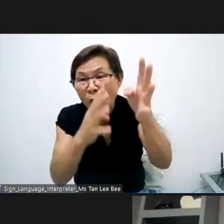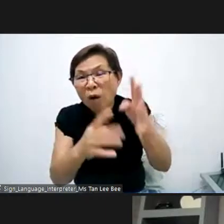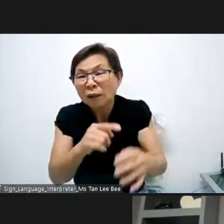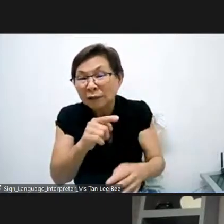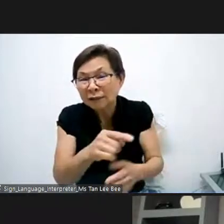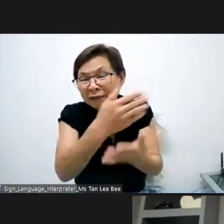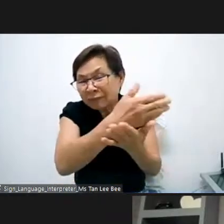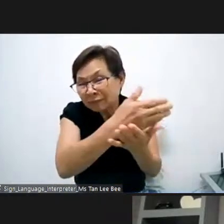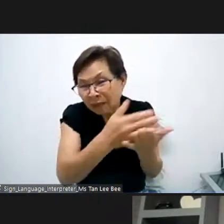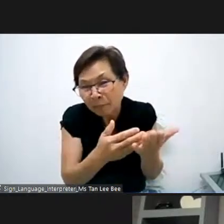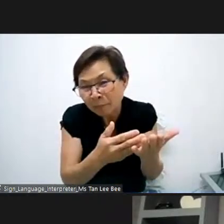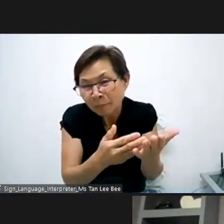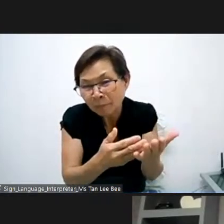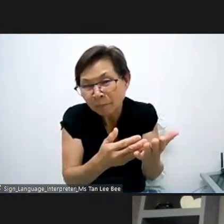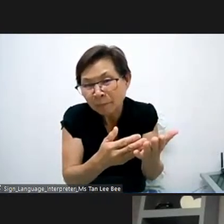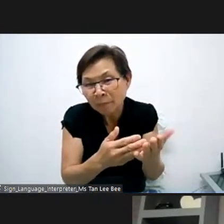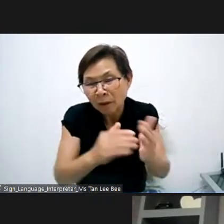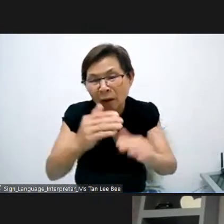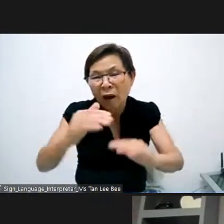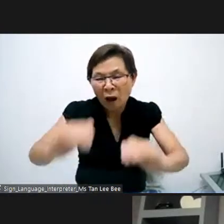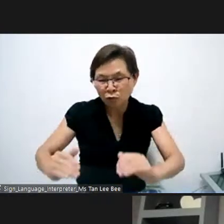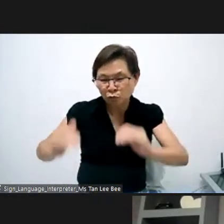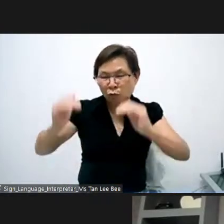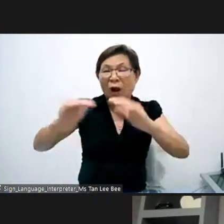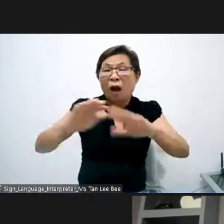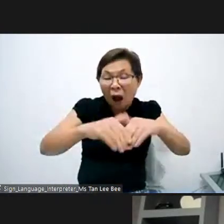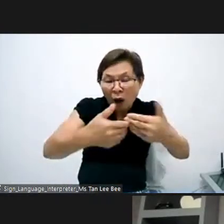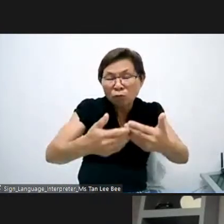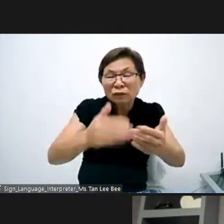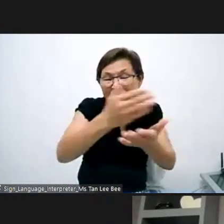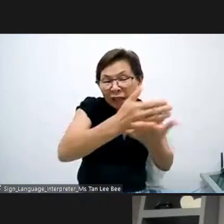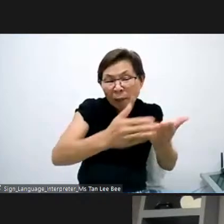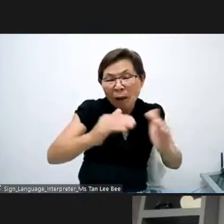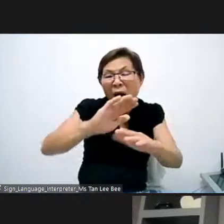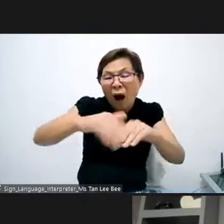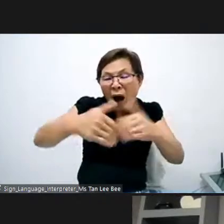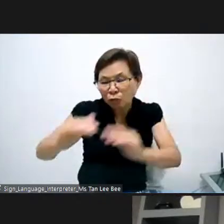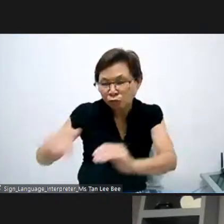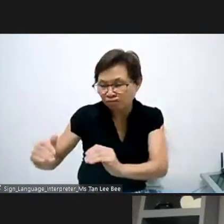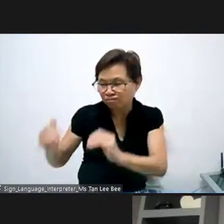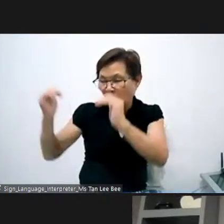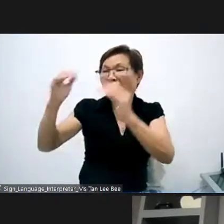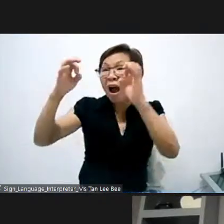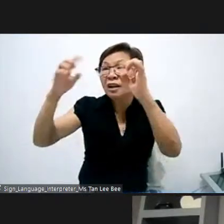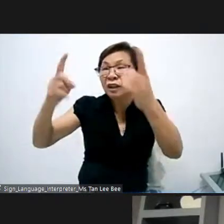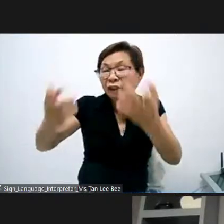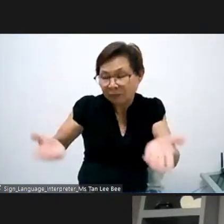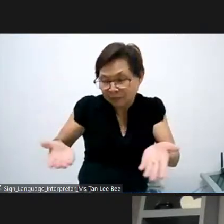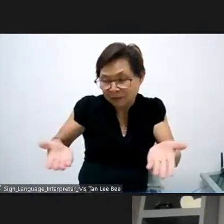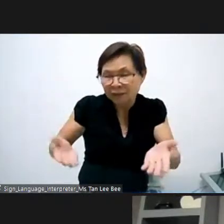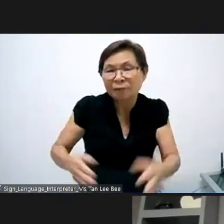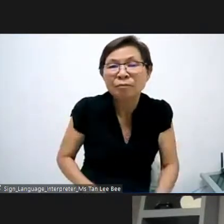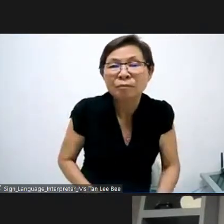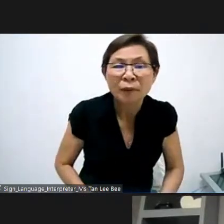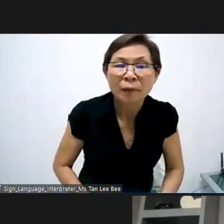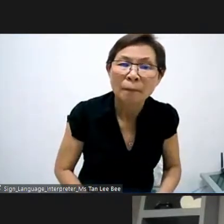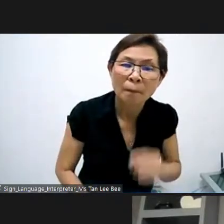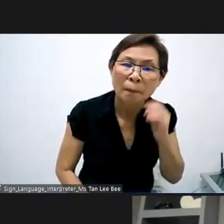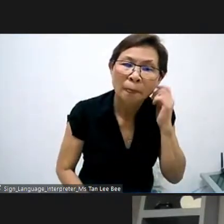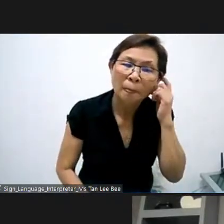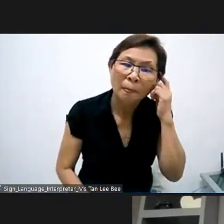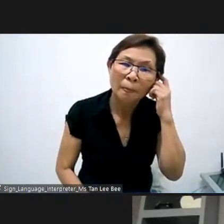sums up how to elevate our educational system. Actually, things are easier said than done. But then